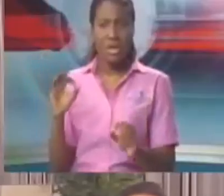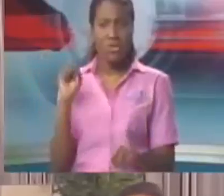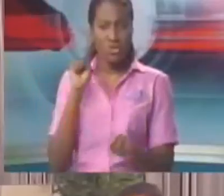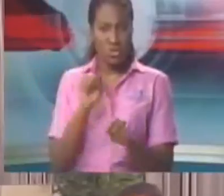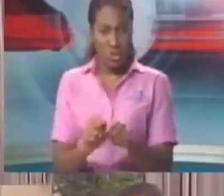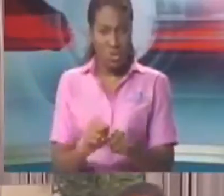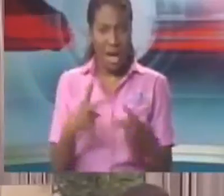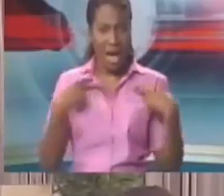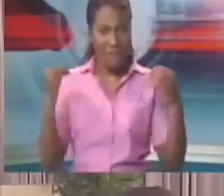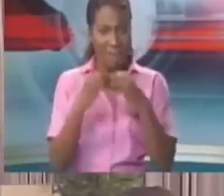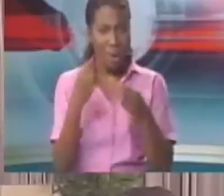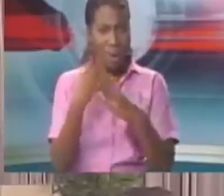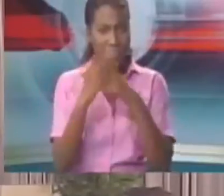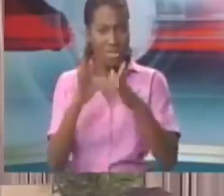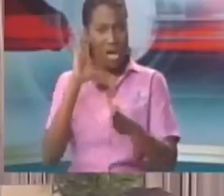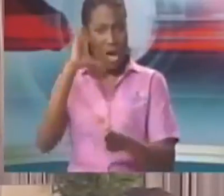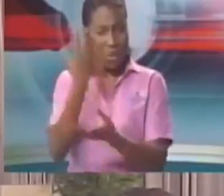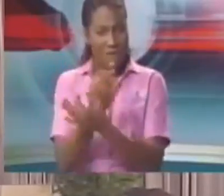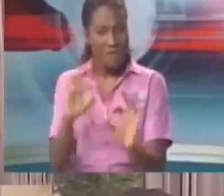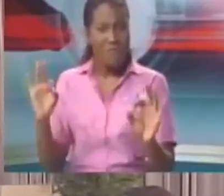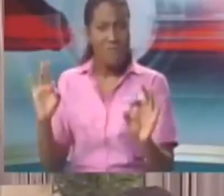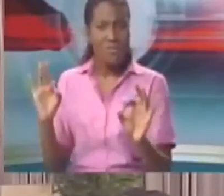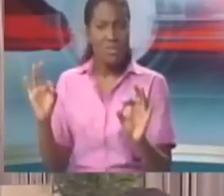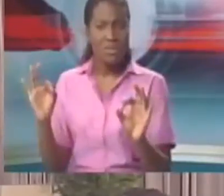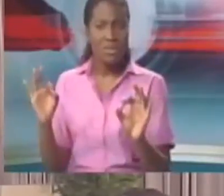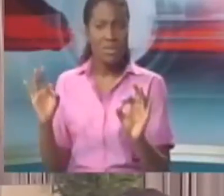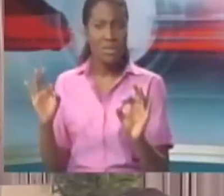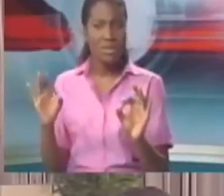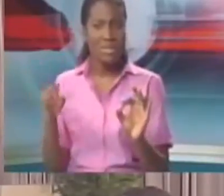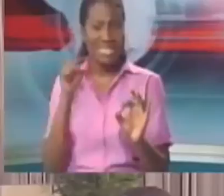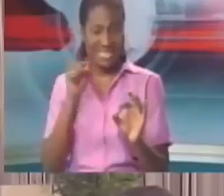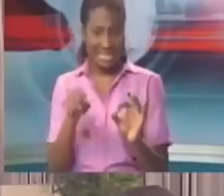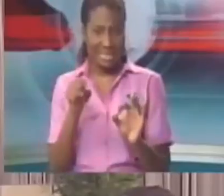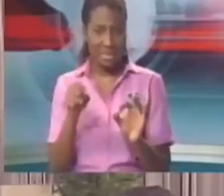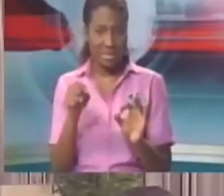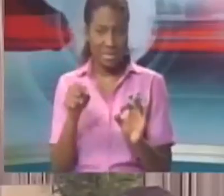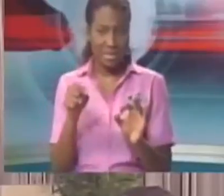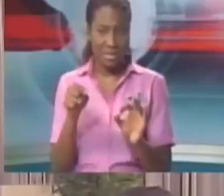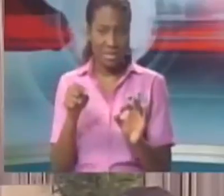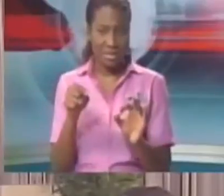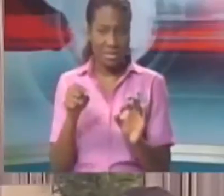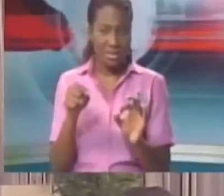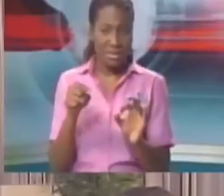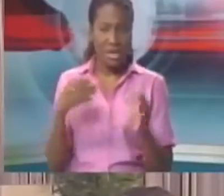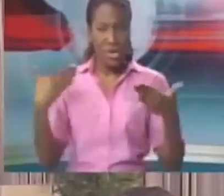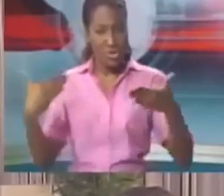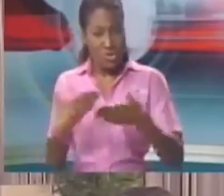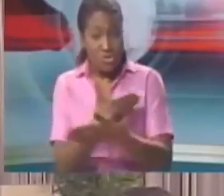that include that, or is it a new, in terms